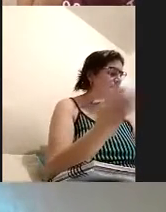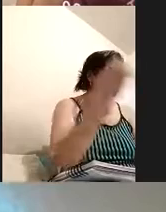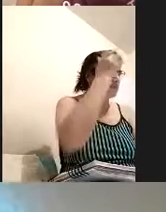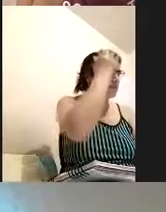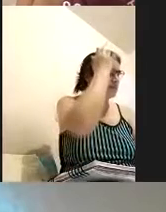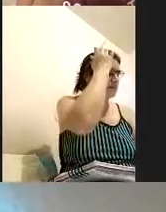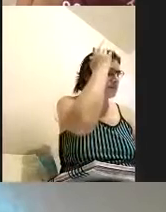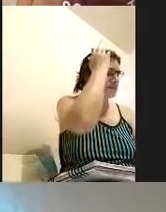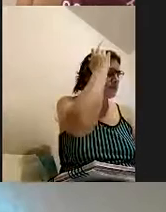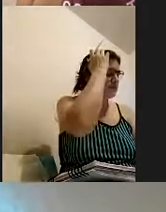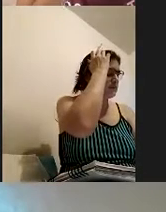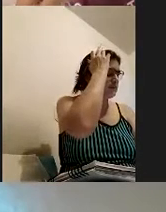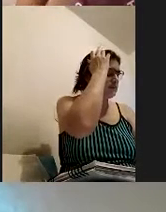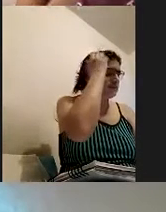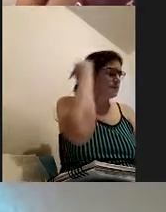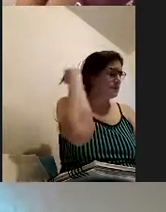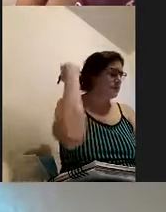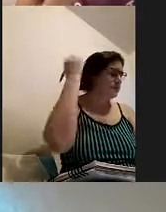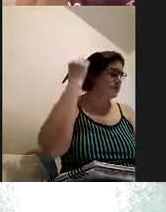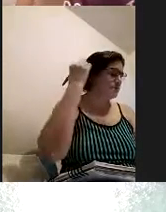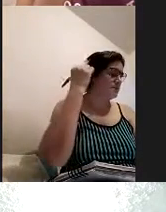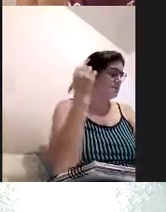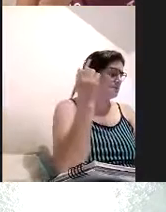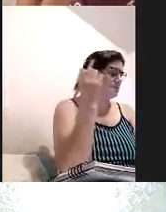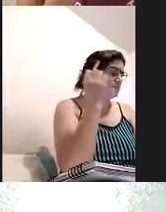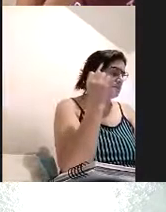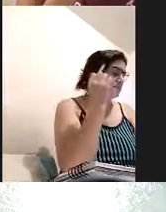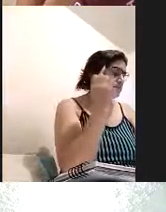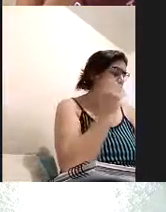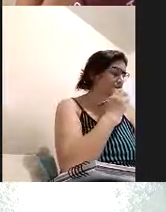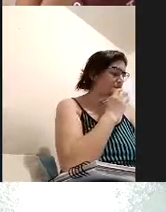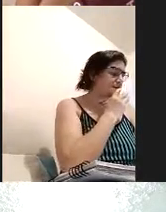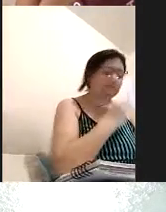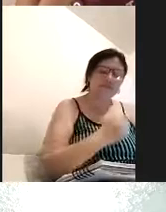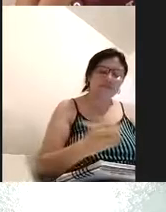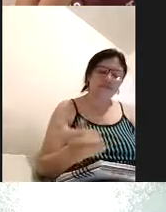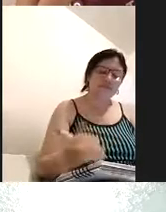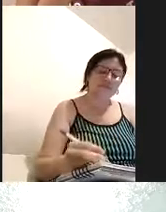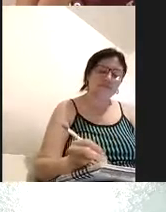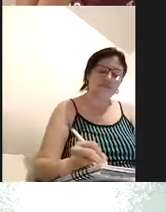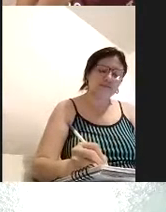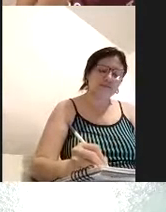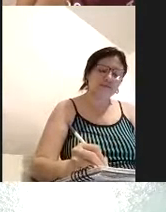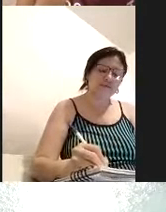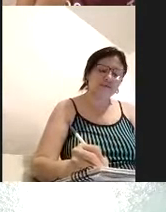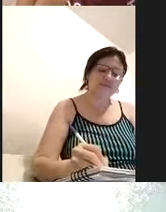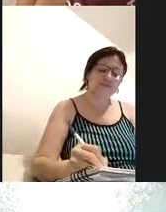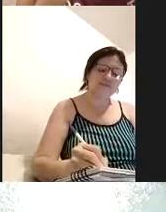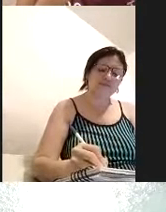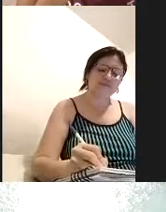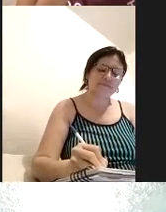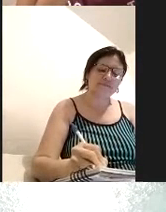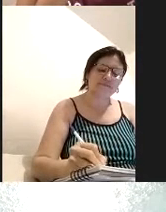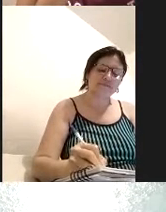needs to prepare. She needs to prepare report monthly. Perfect, excellent.